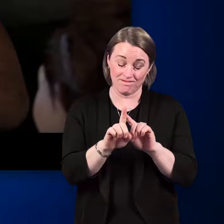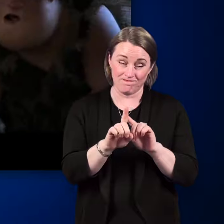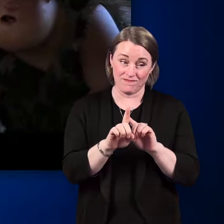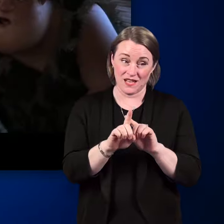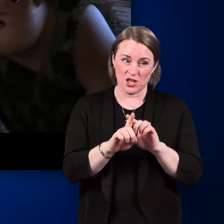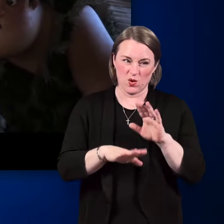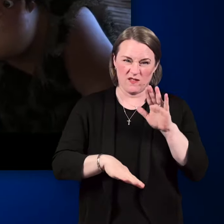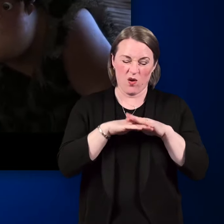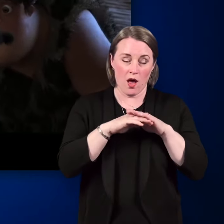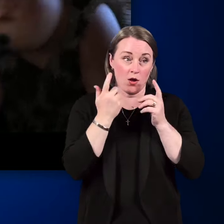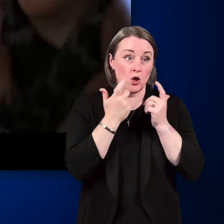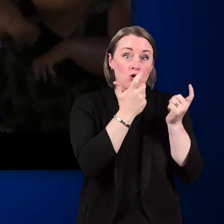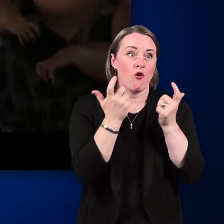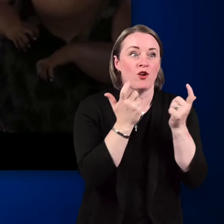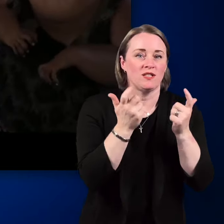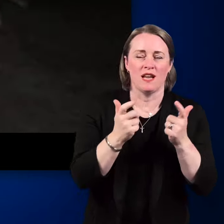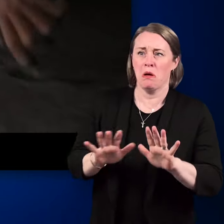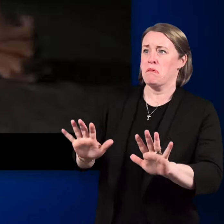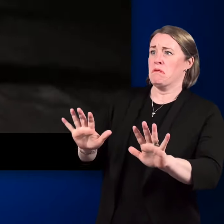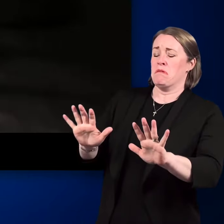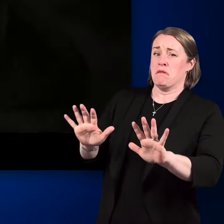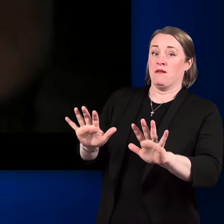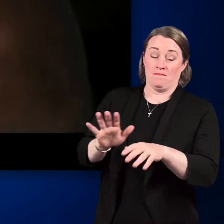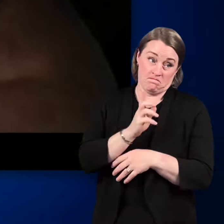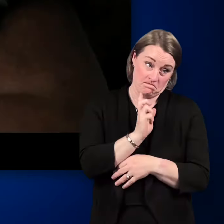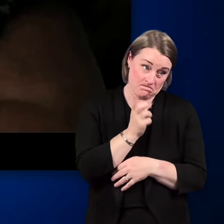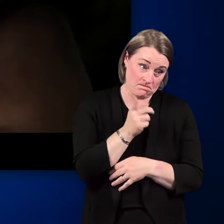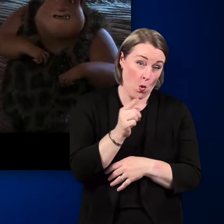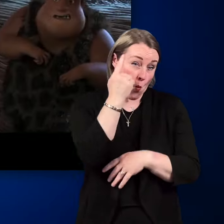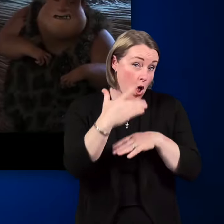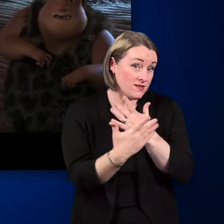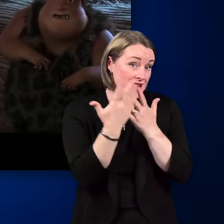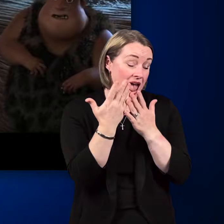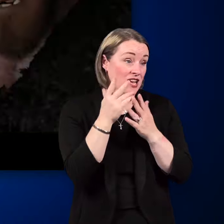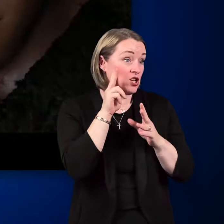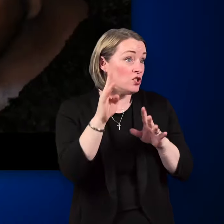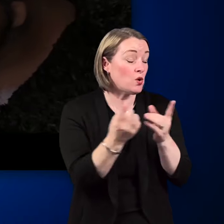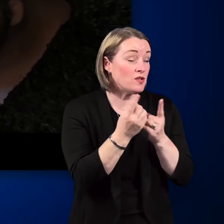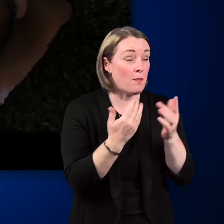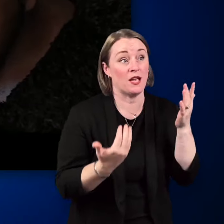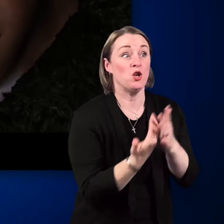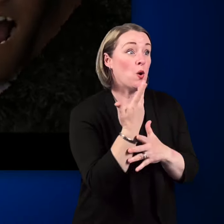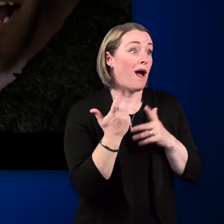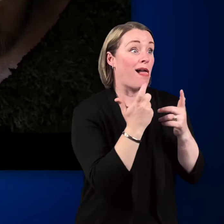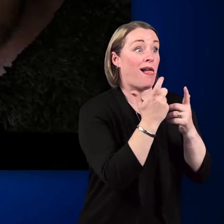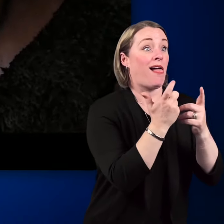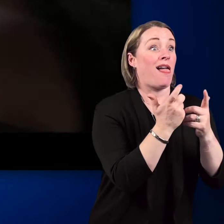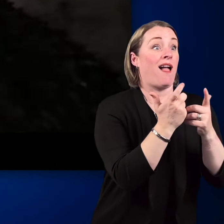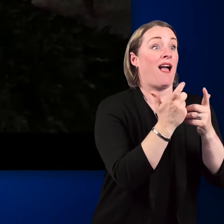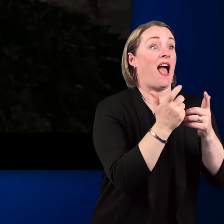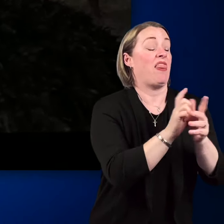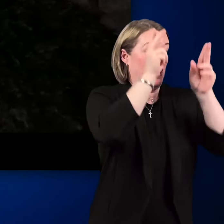with curiosity. Yes, and one day she saw something new